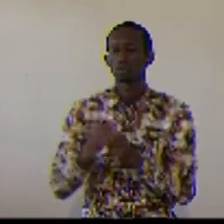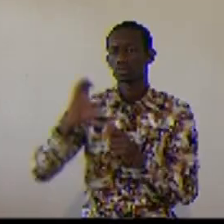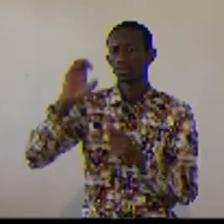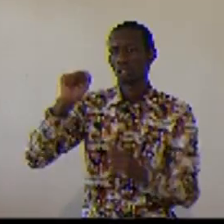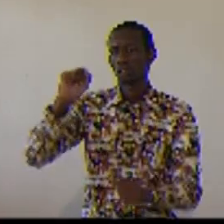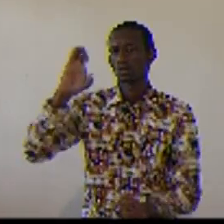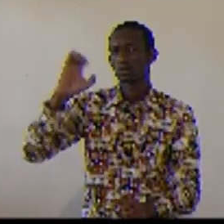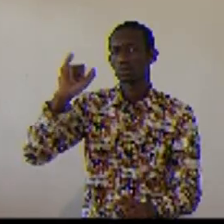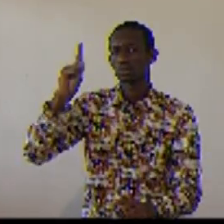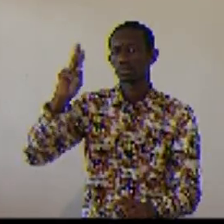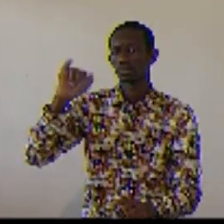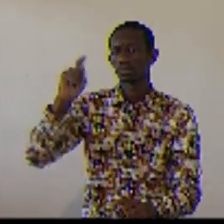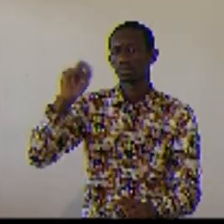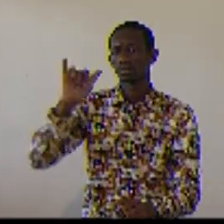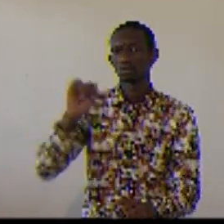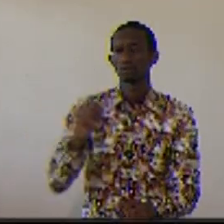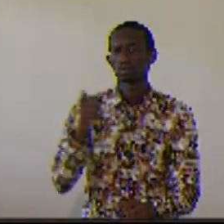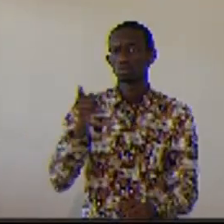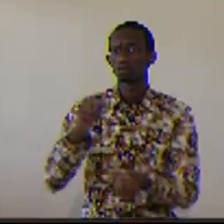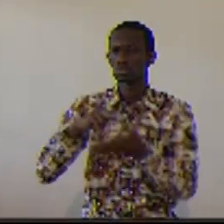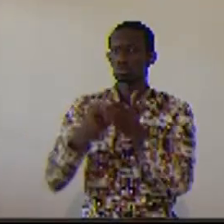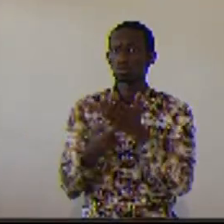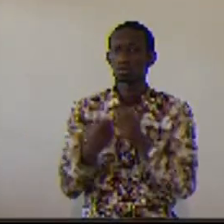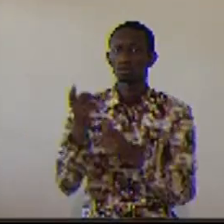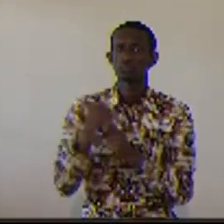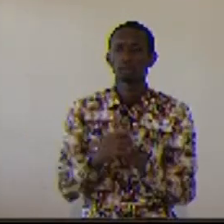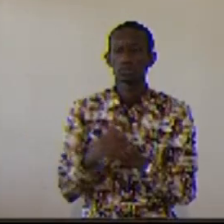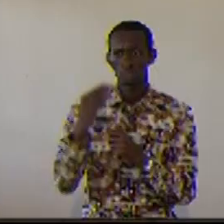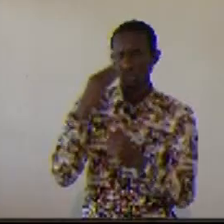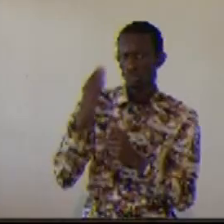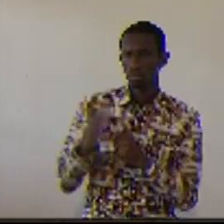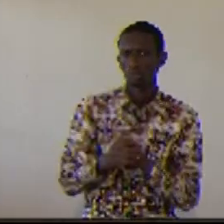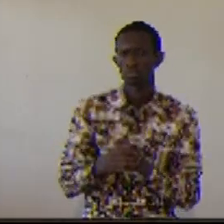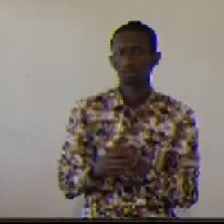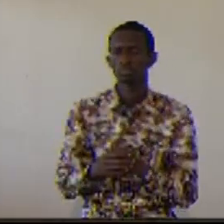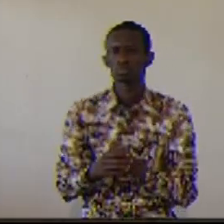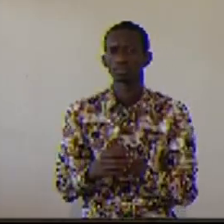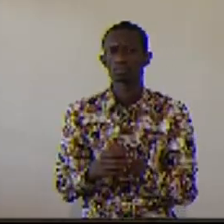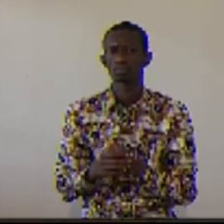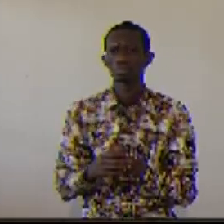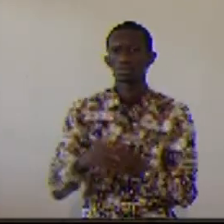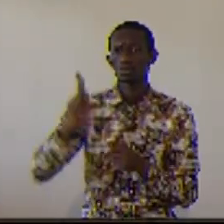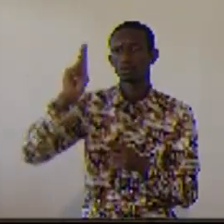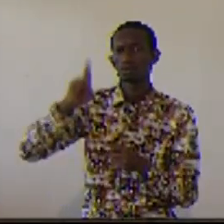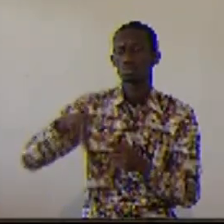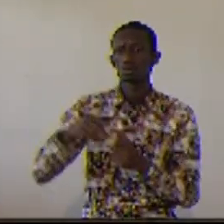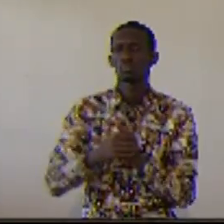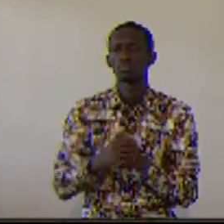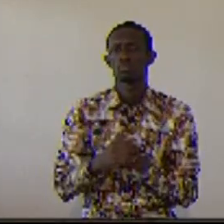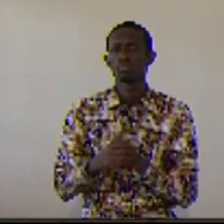acidity is explained by, when you look at the pKa, these are constant values